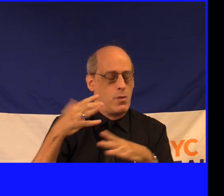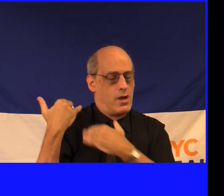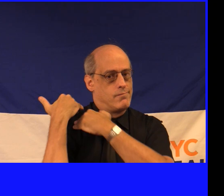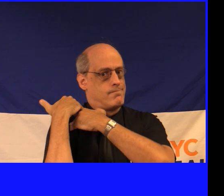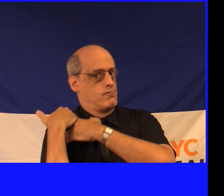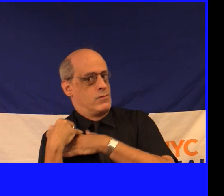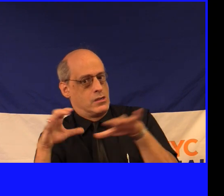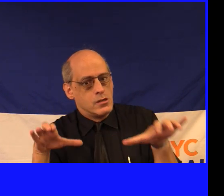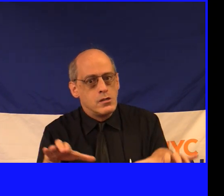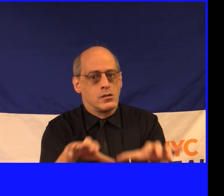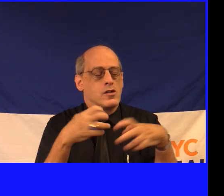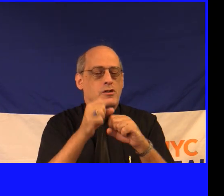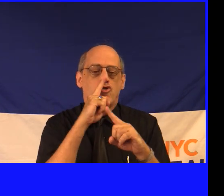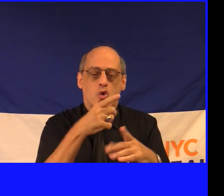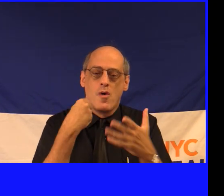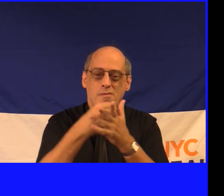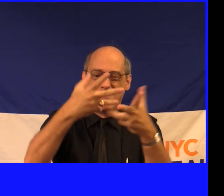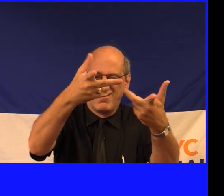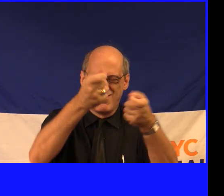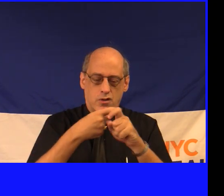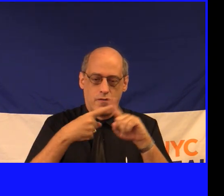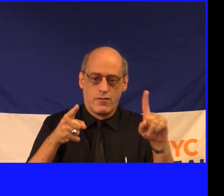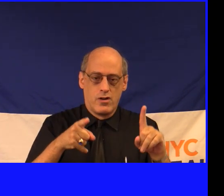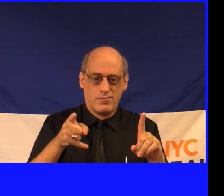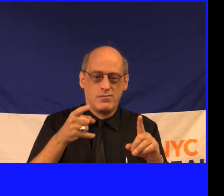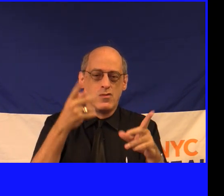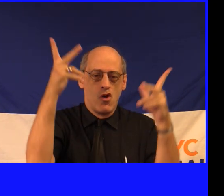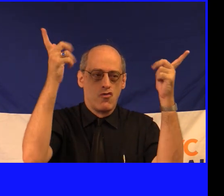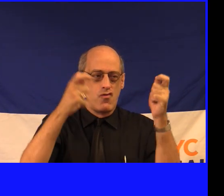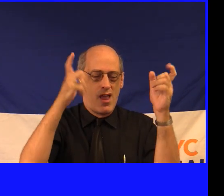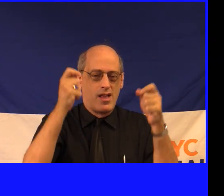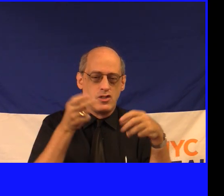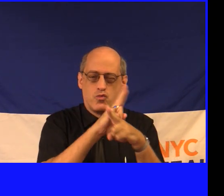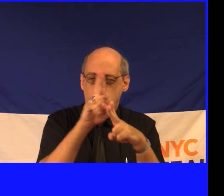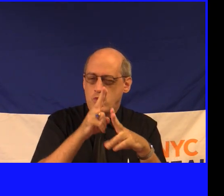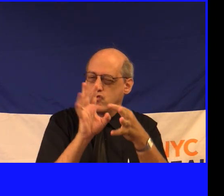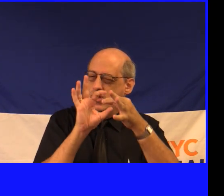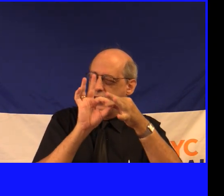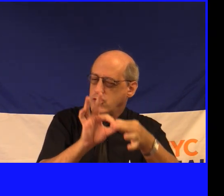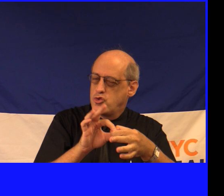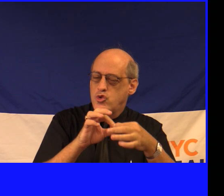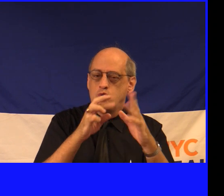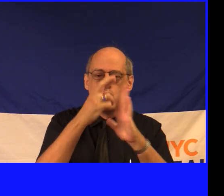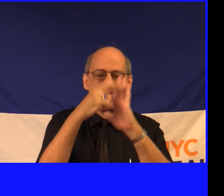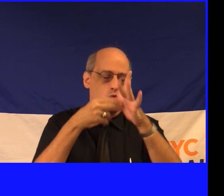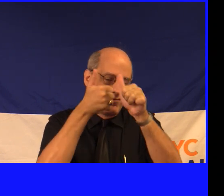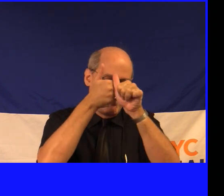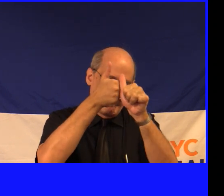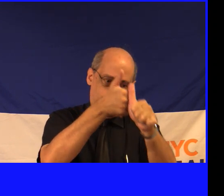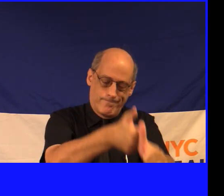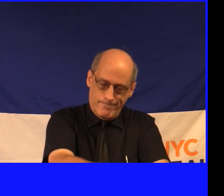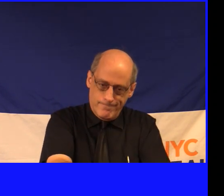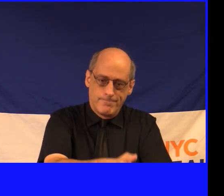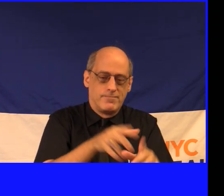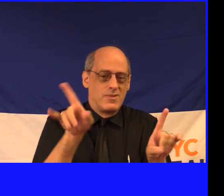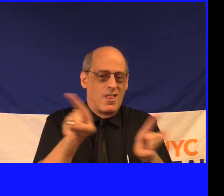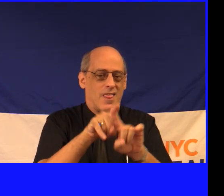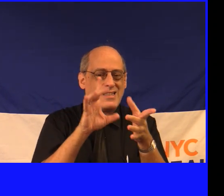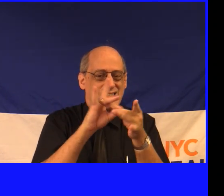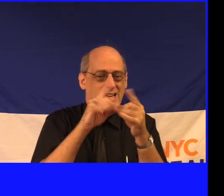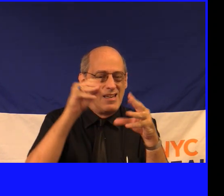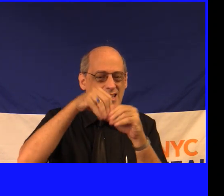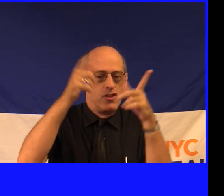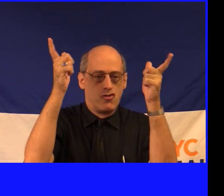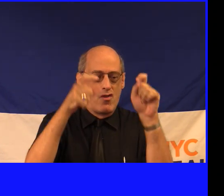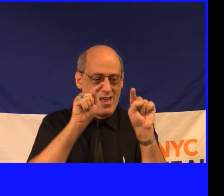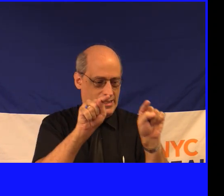the monies received from the various grants were used in accordance to meet the criteria and the restrictions as stated in those grants, to